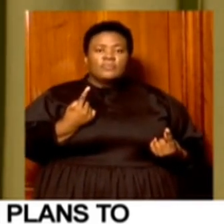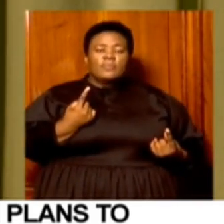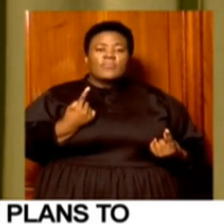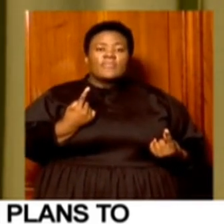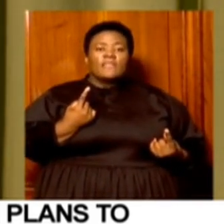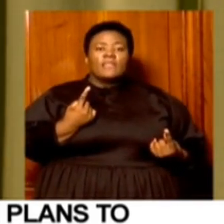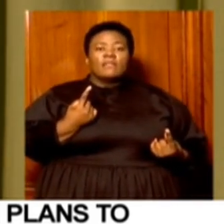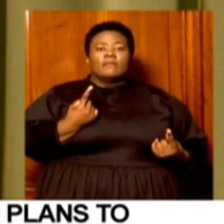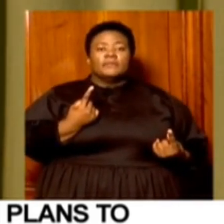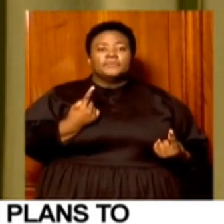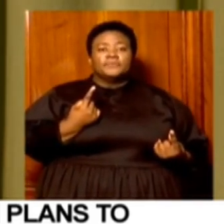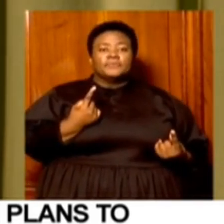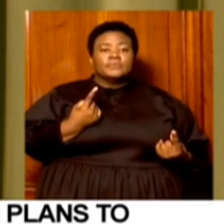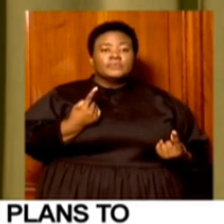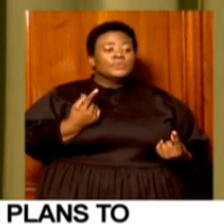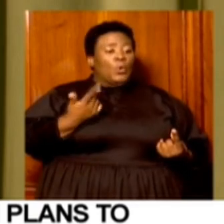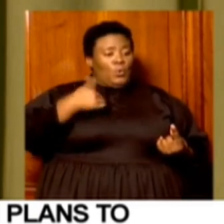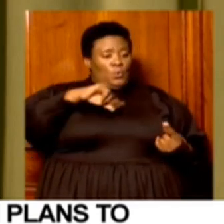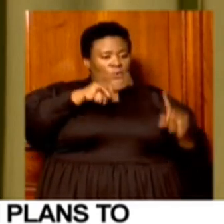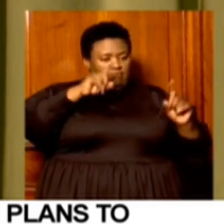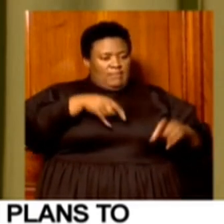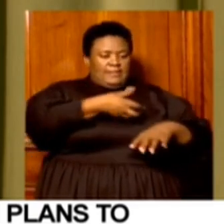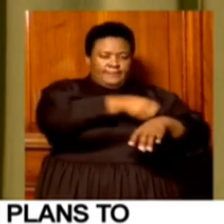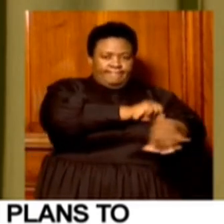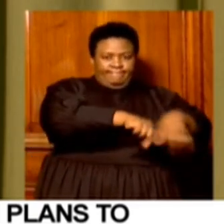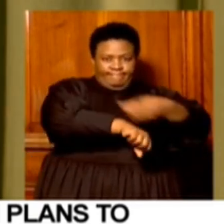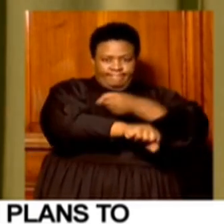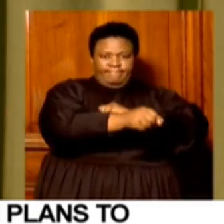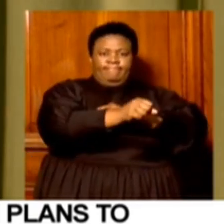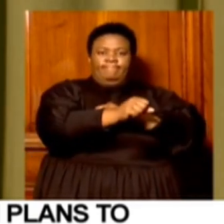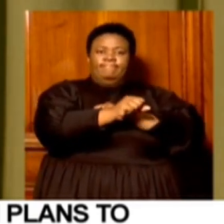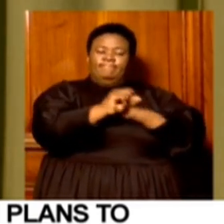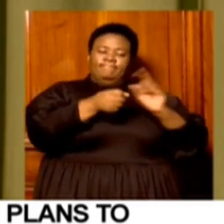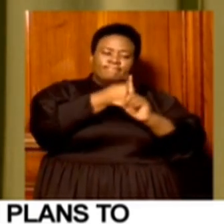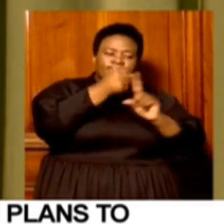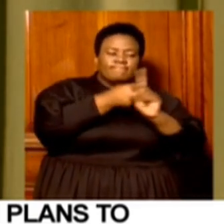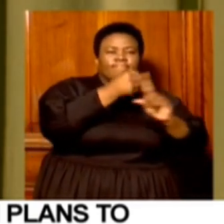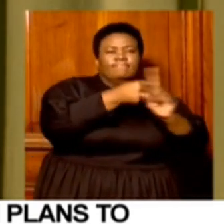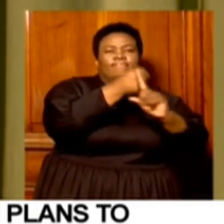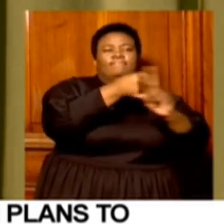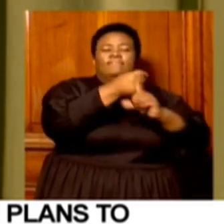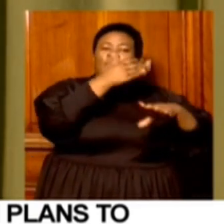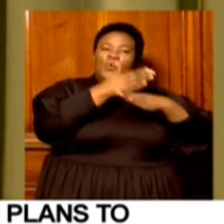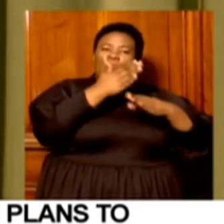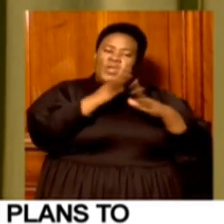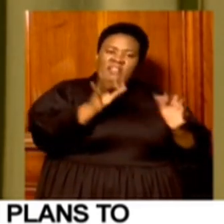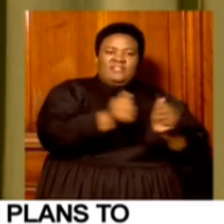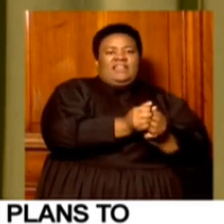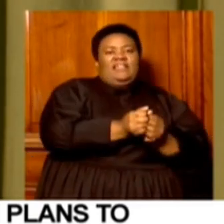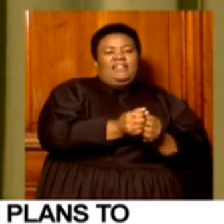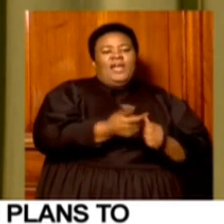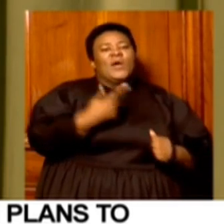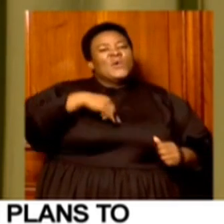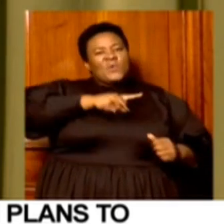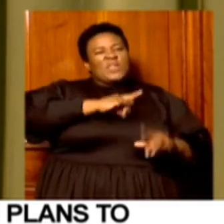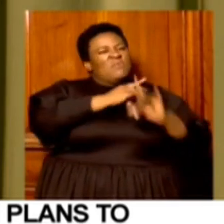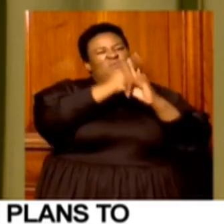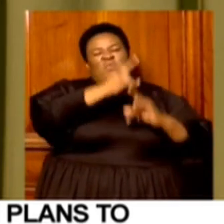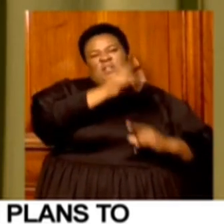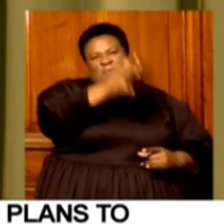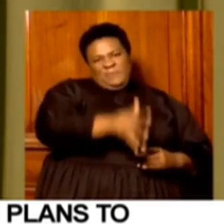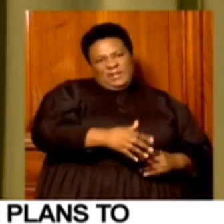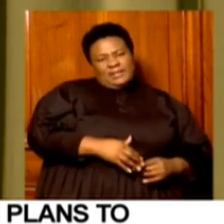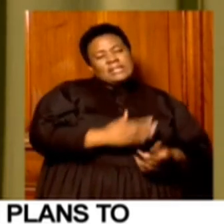that humanity has got to roll up and fight. And humanity will defeat coronavirus. As much as some